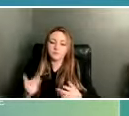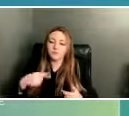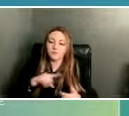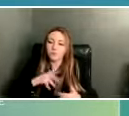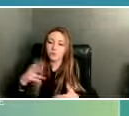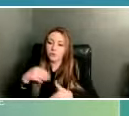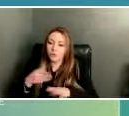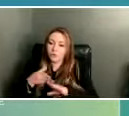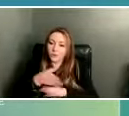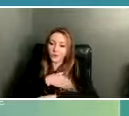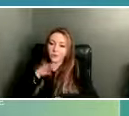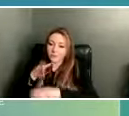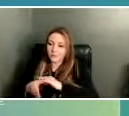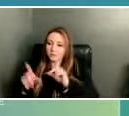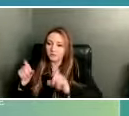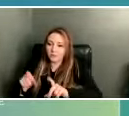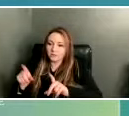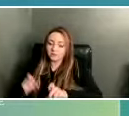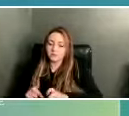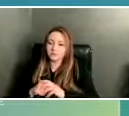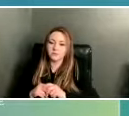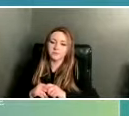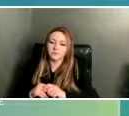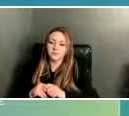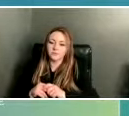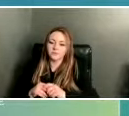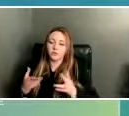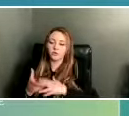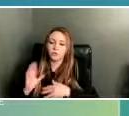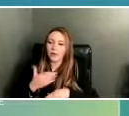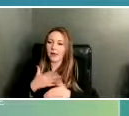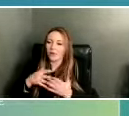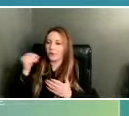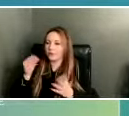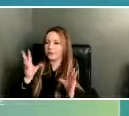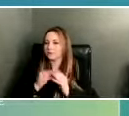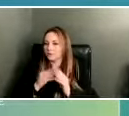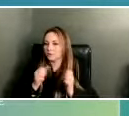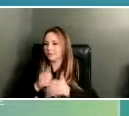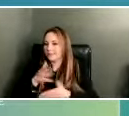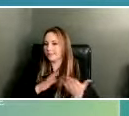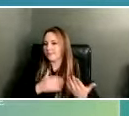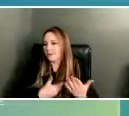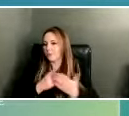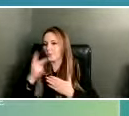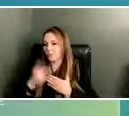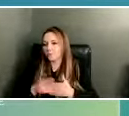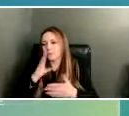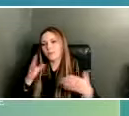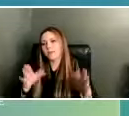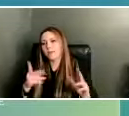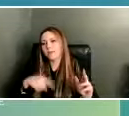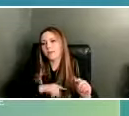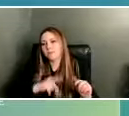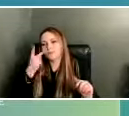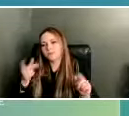pre and post test through our learning sessions with some of our programs. So that allows us to see